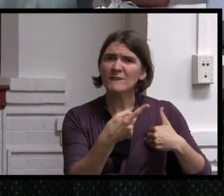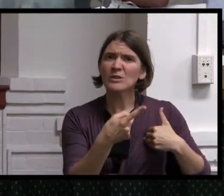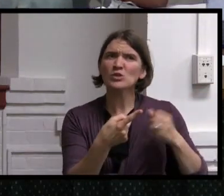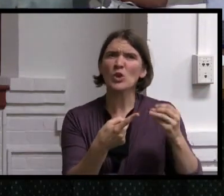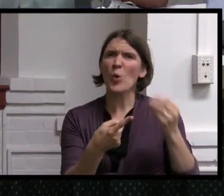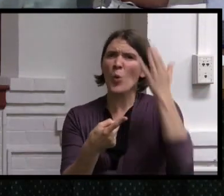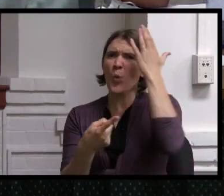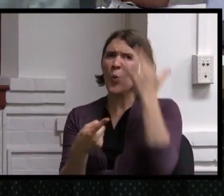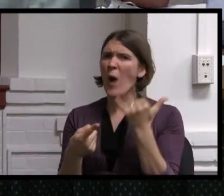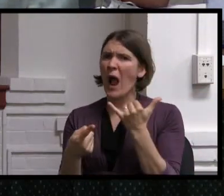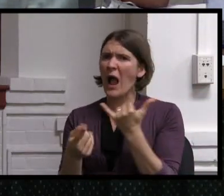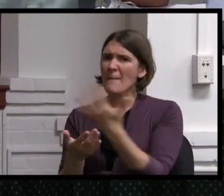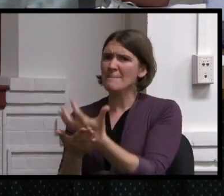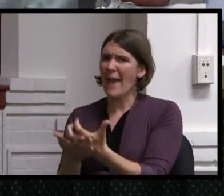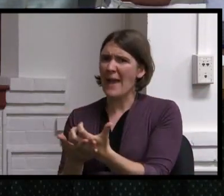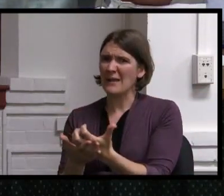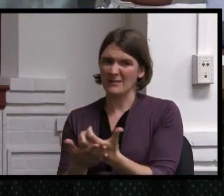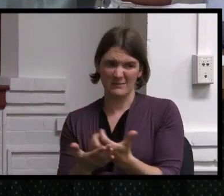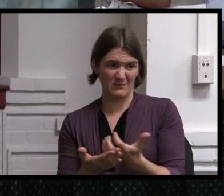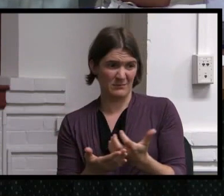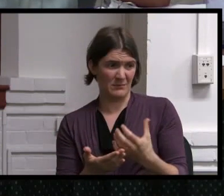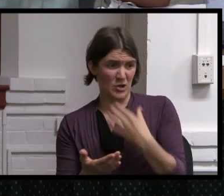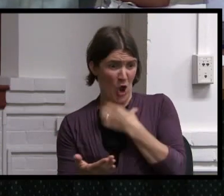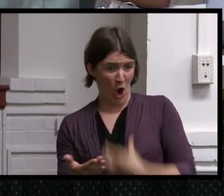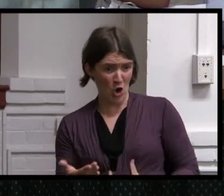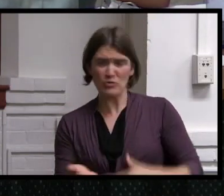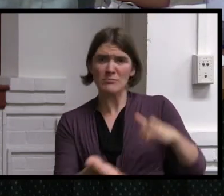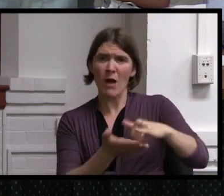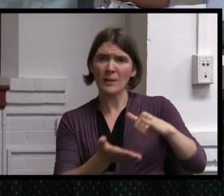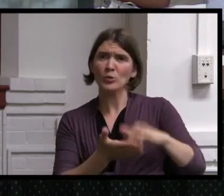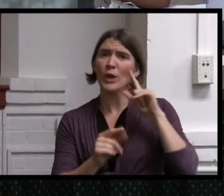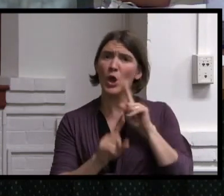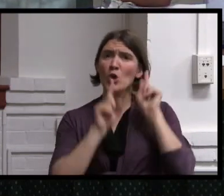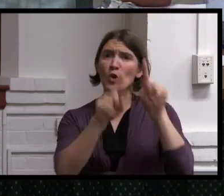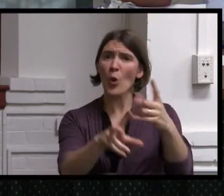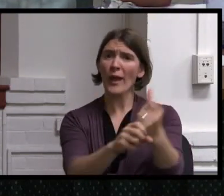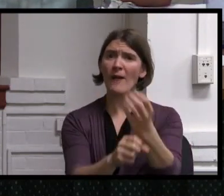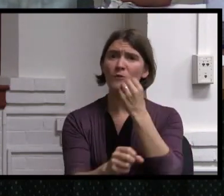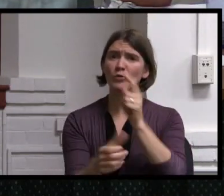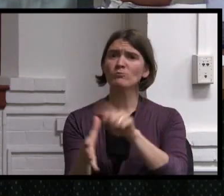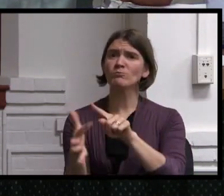You don't go hungry in this town. I mean, there are places to get food.